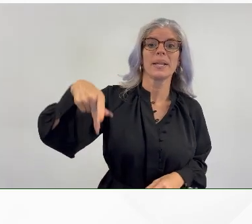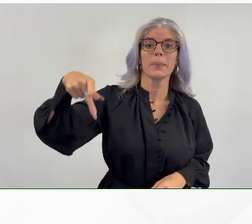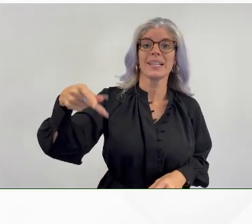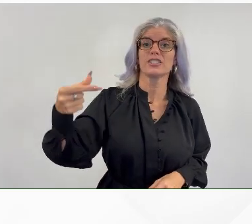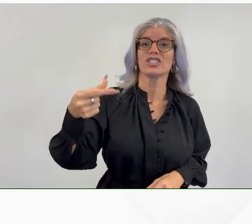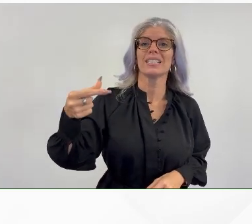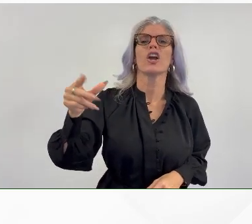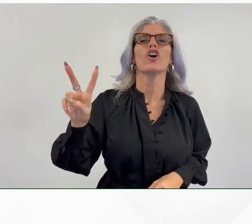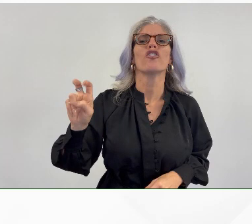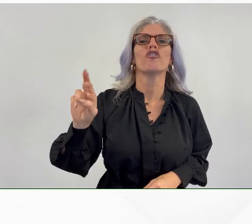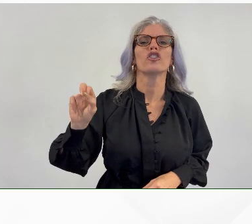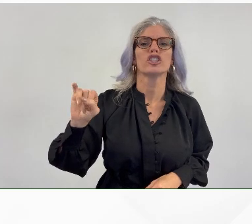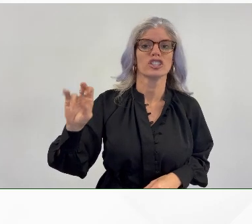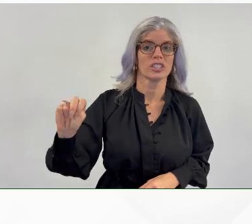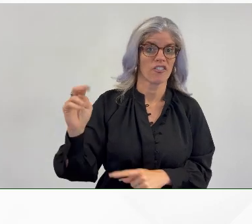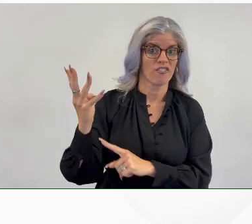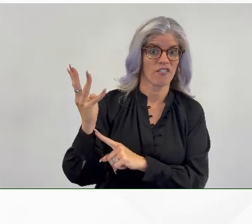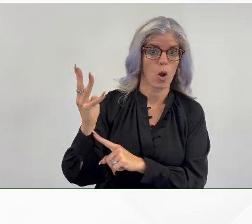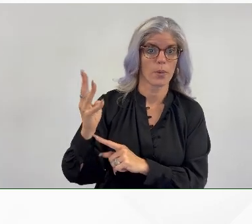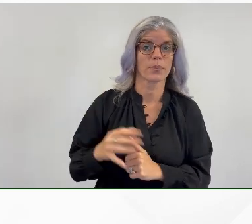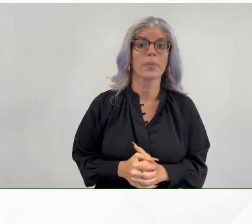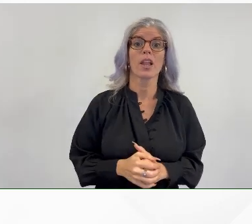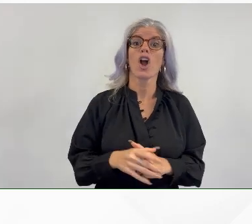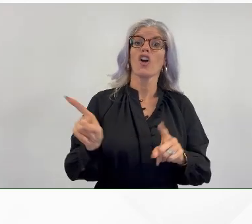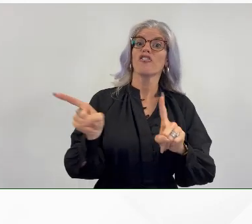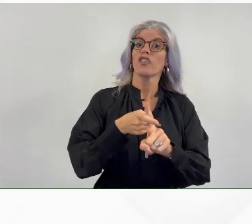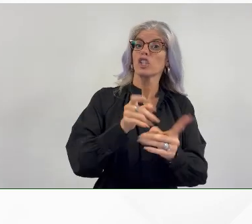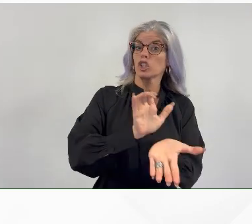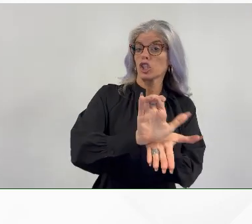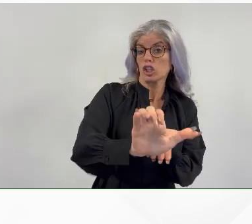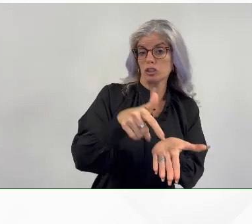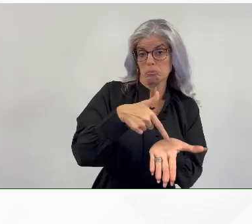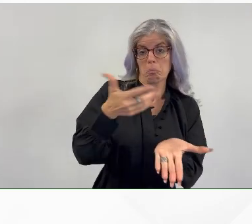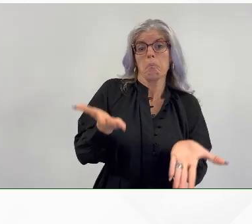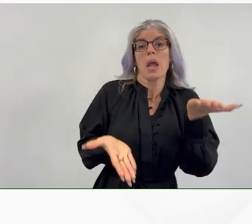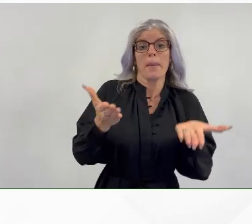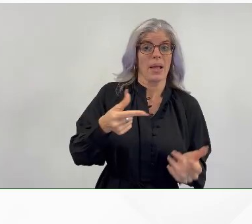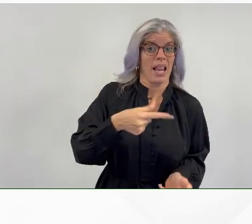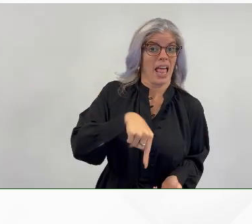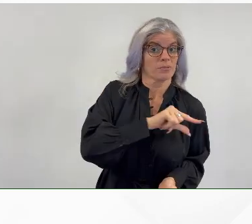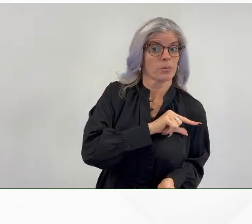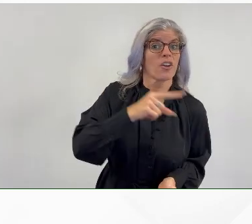access. However, this is only considered a Category B, not A activity.